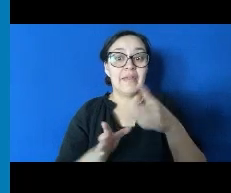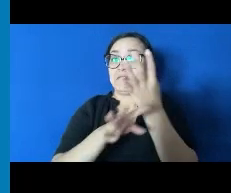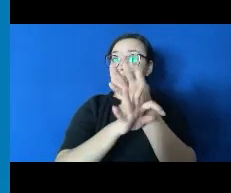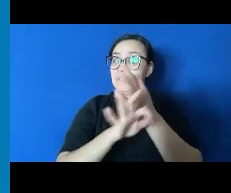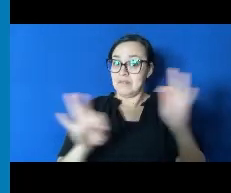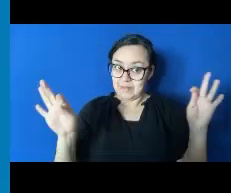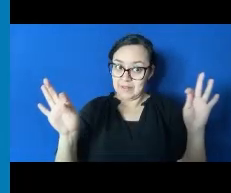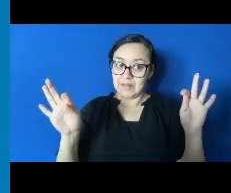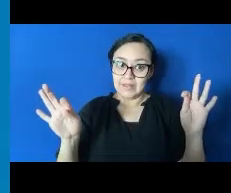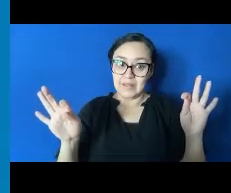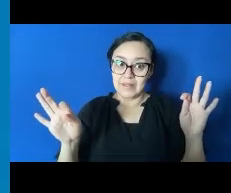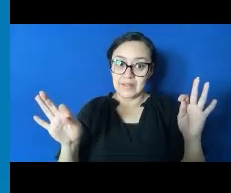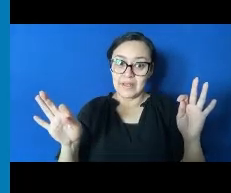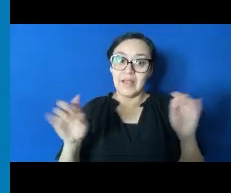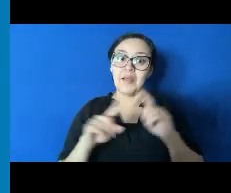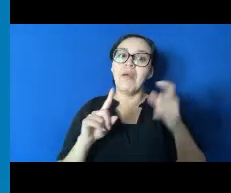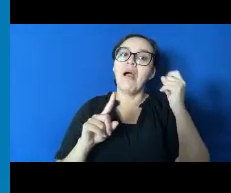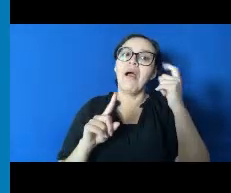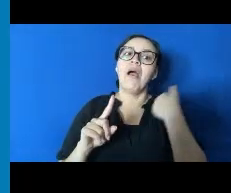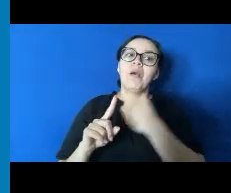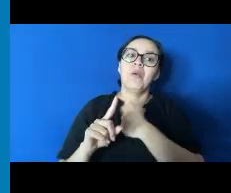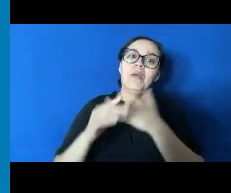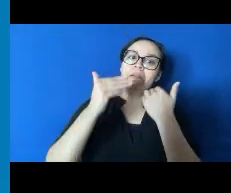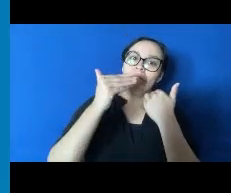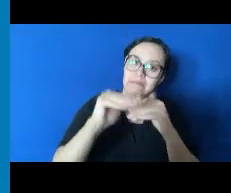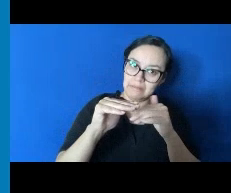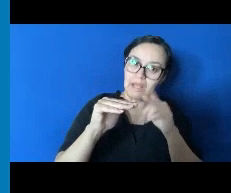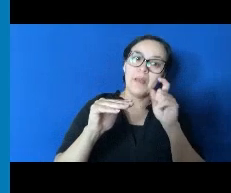is there's no cost. We have